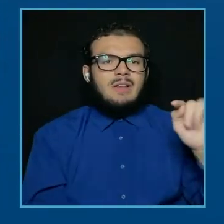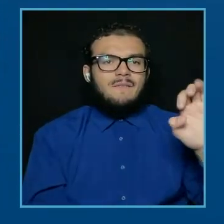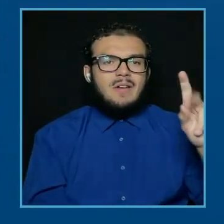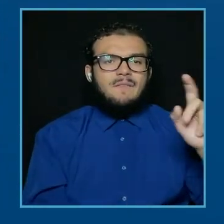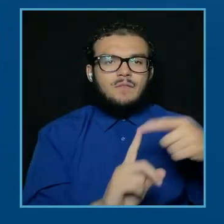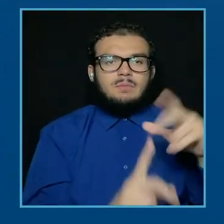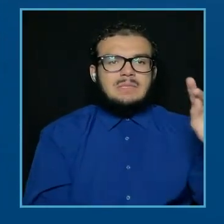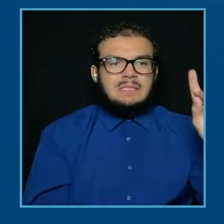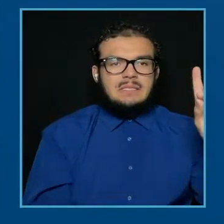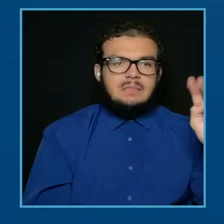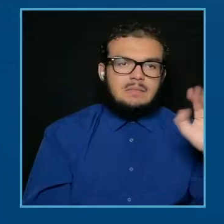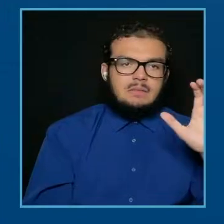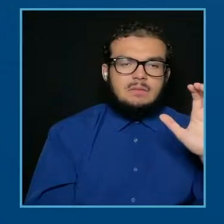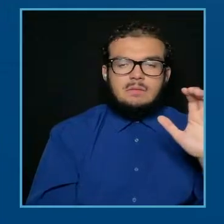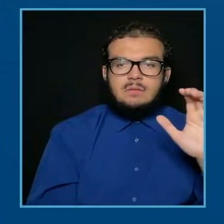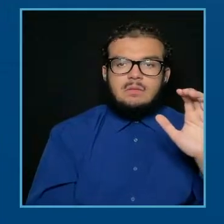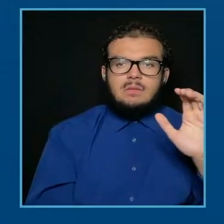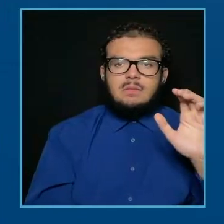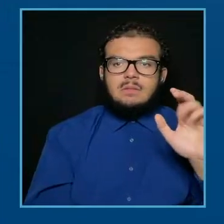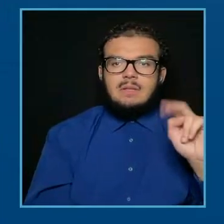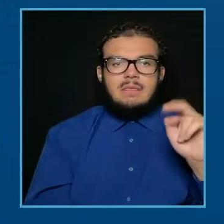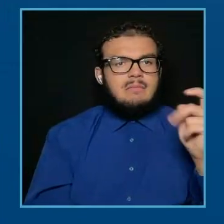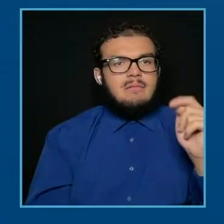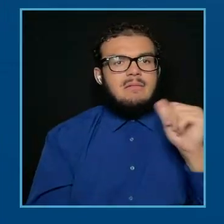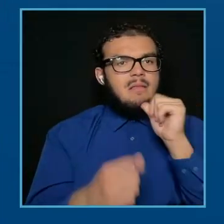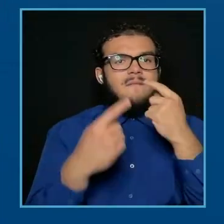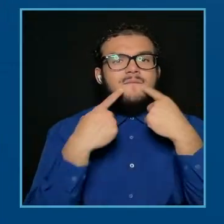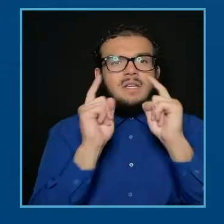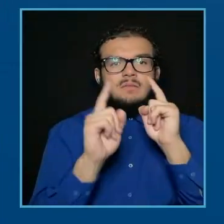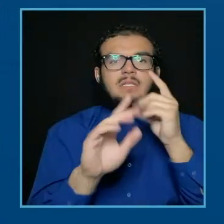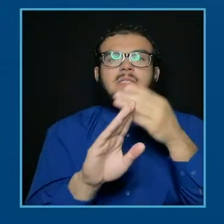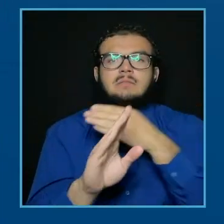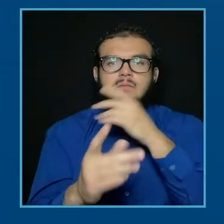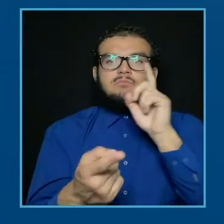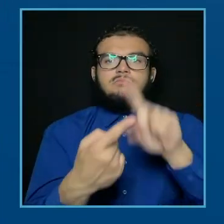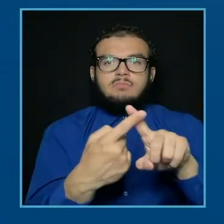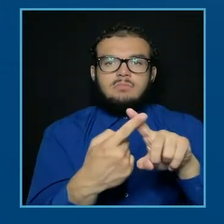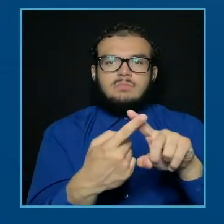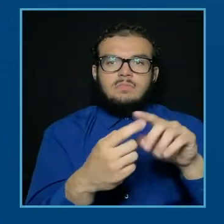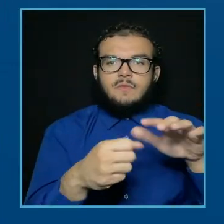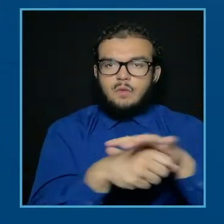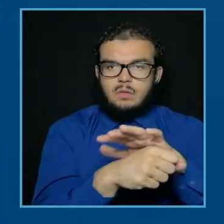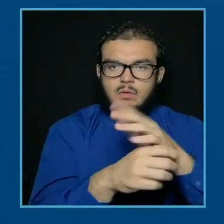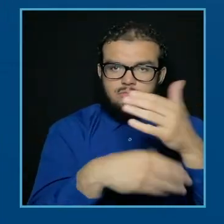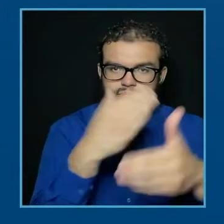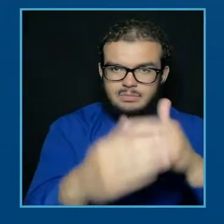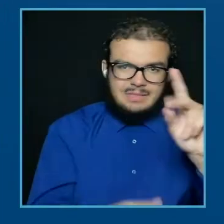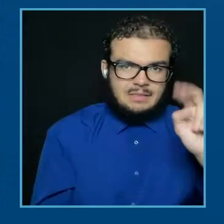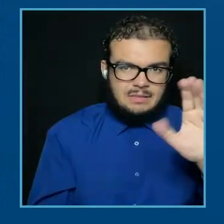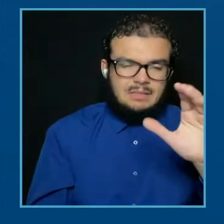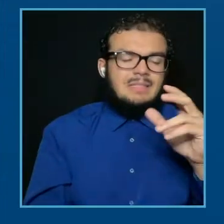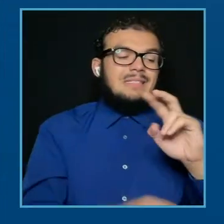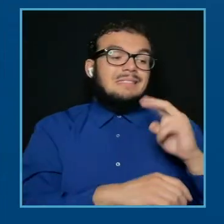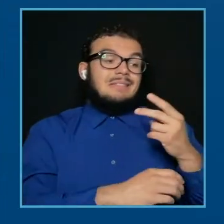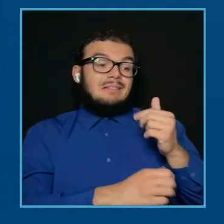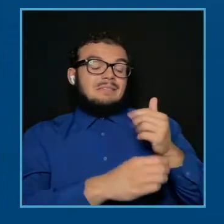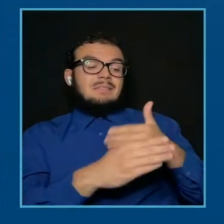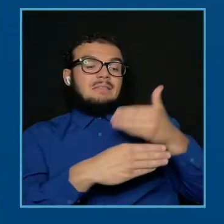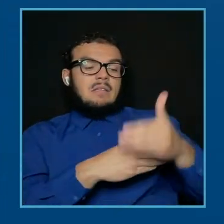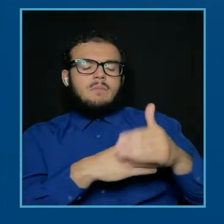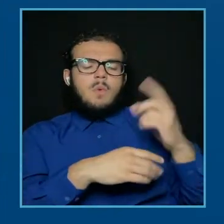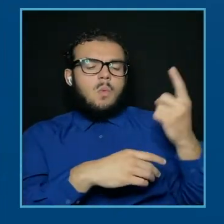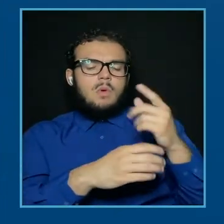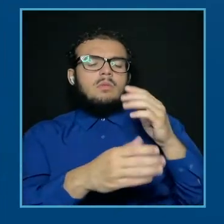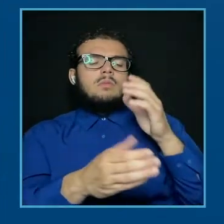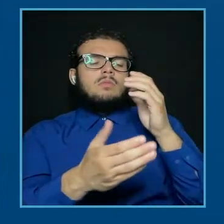Andy? And then it's not effective until it's fully ratified by the full DNC? The second step of any credentials challenge is always that the